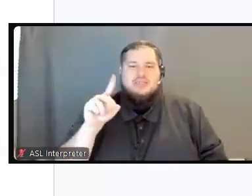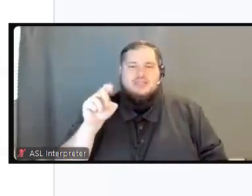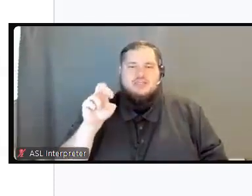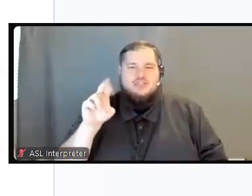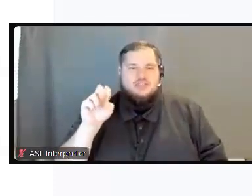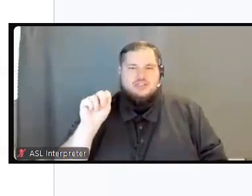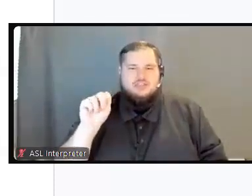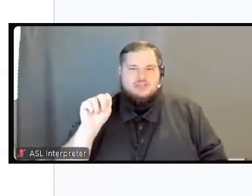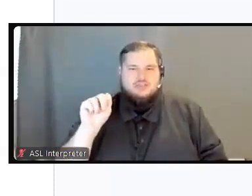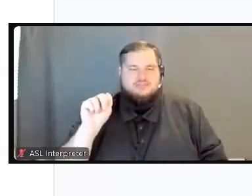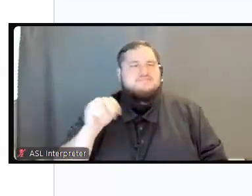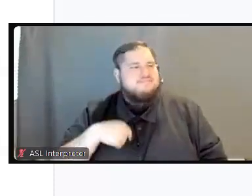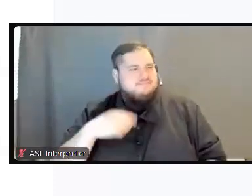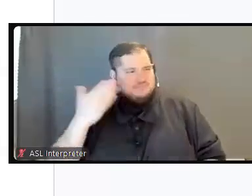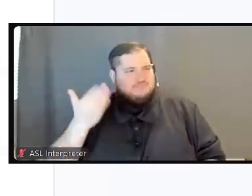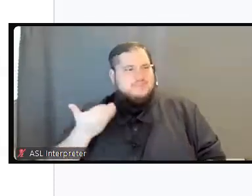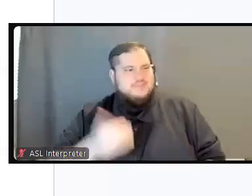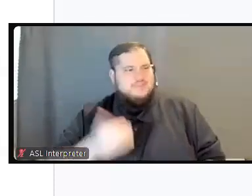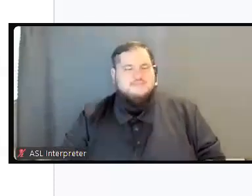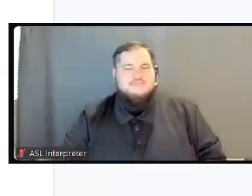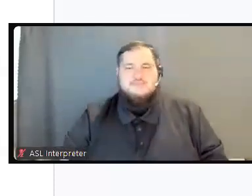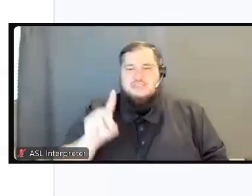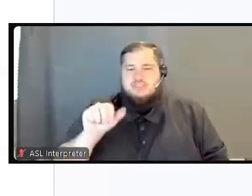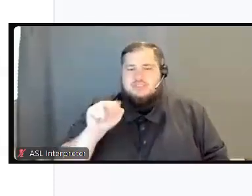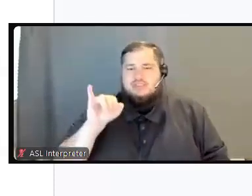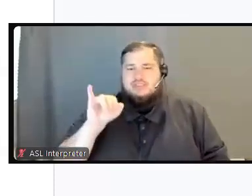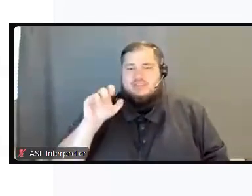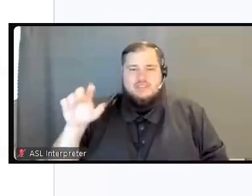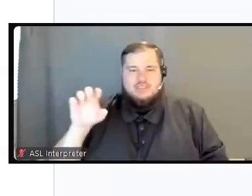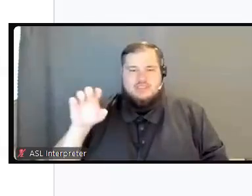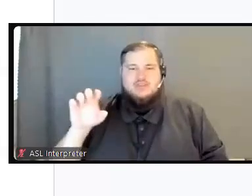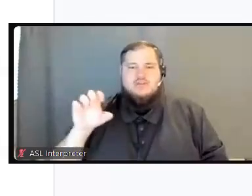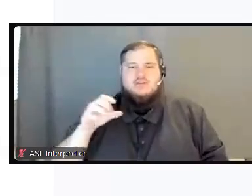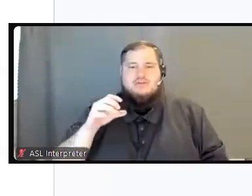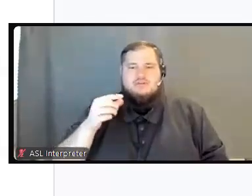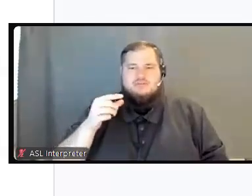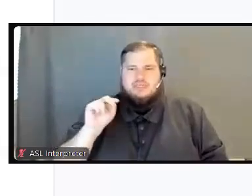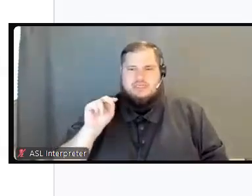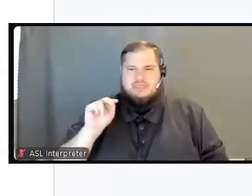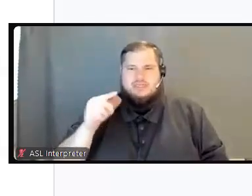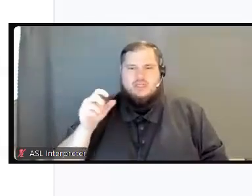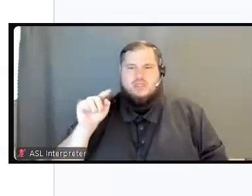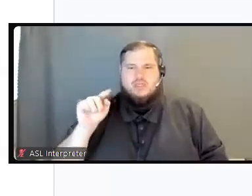I am here. Danielle Ngotti.